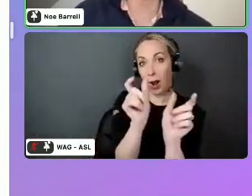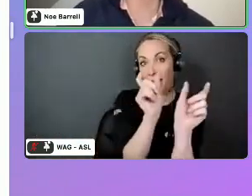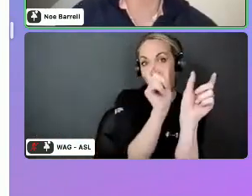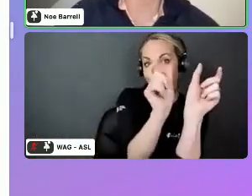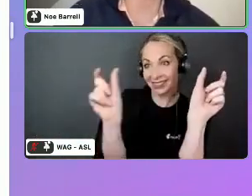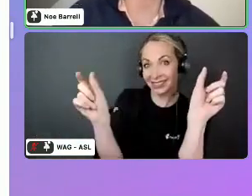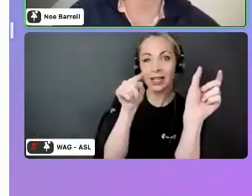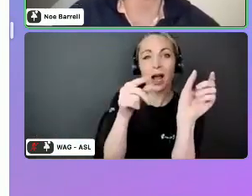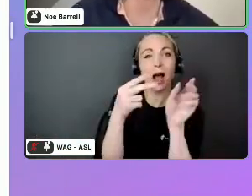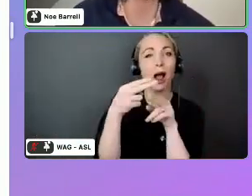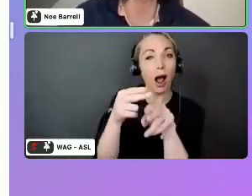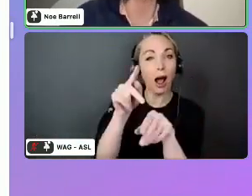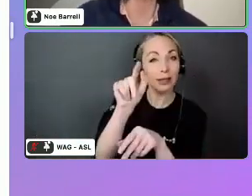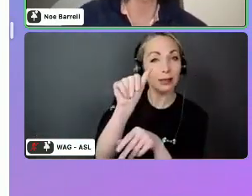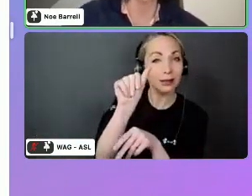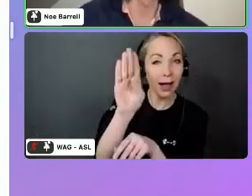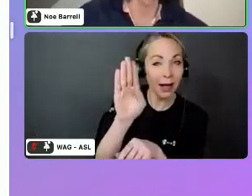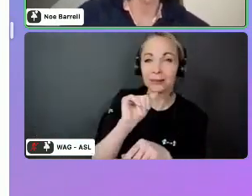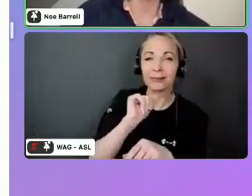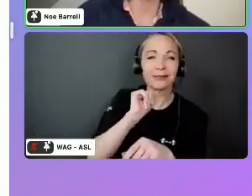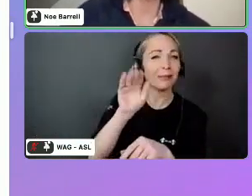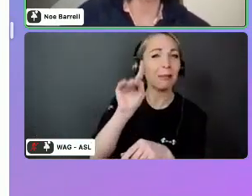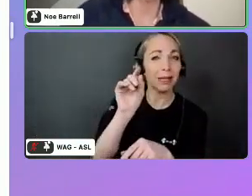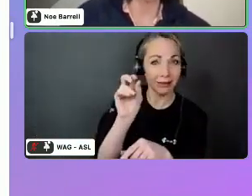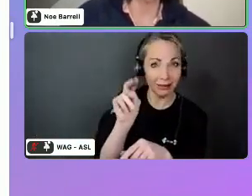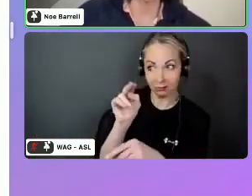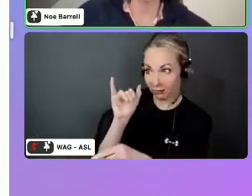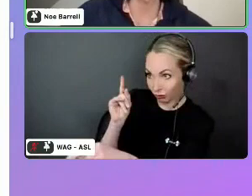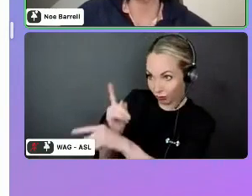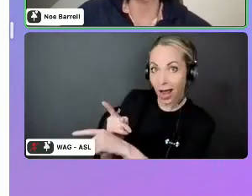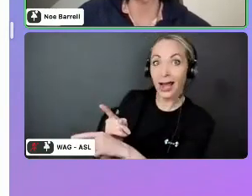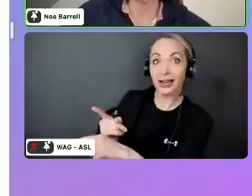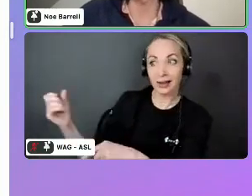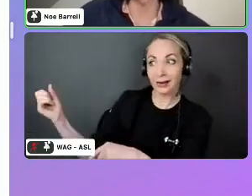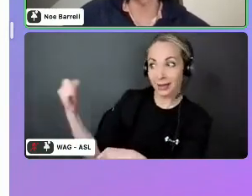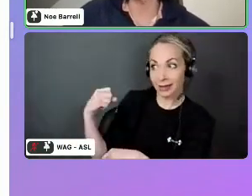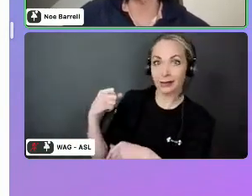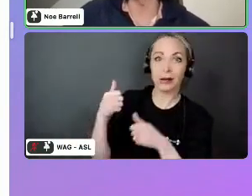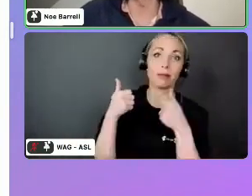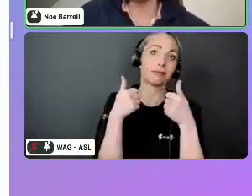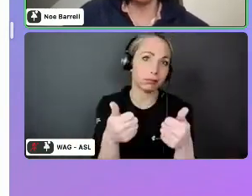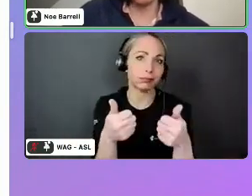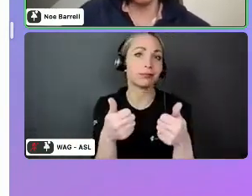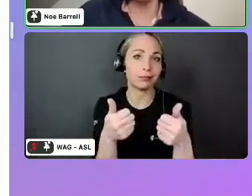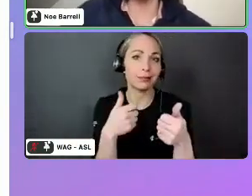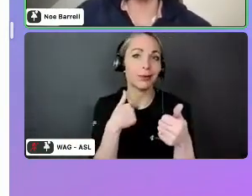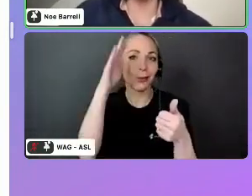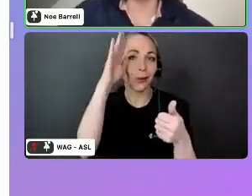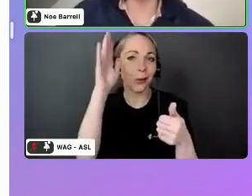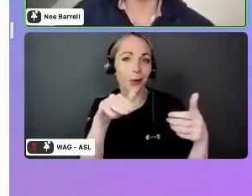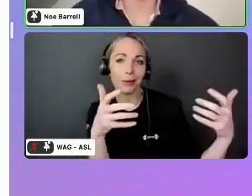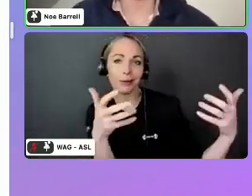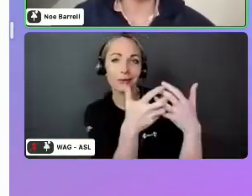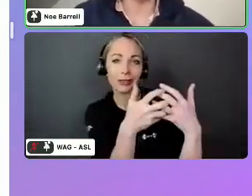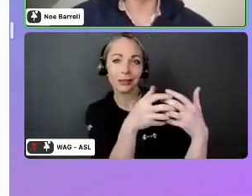you towards a more accessible design more efficiently and more effectively